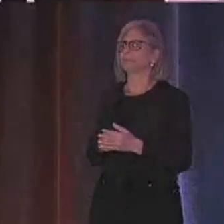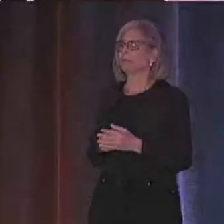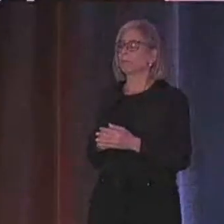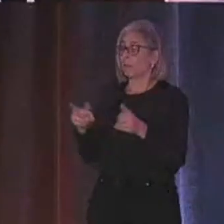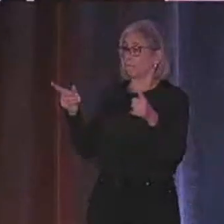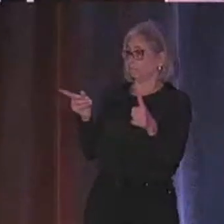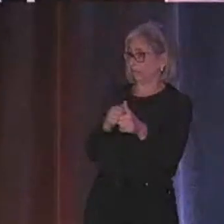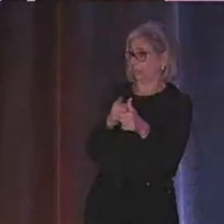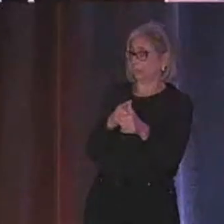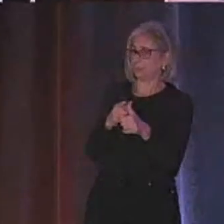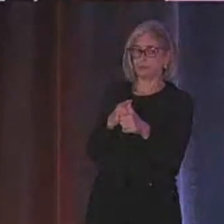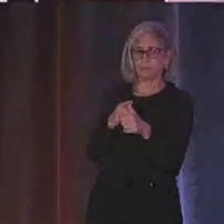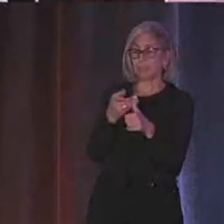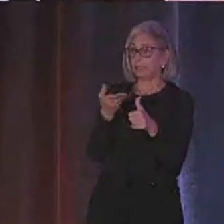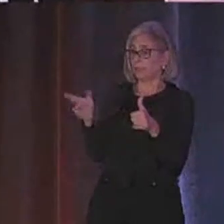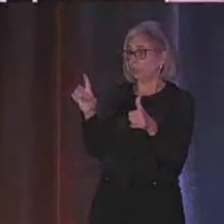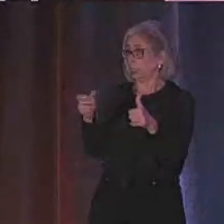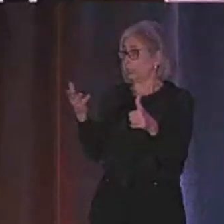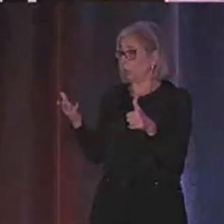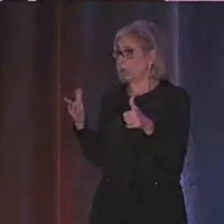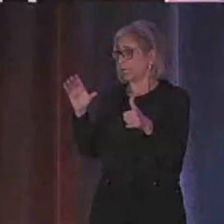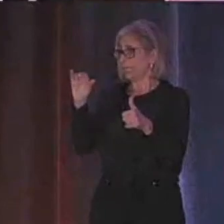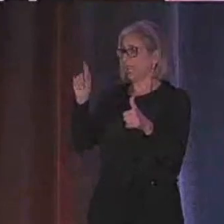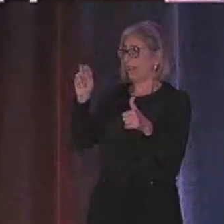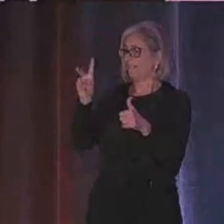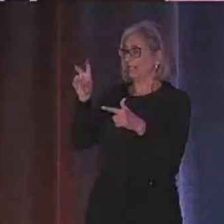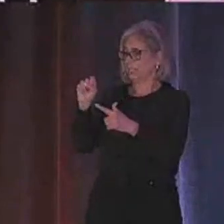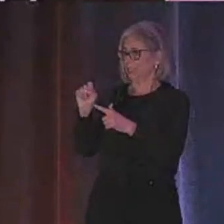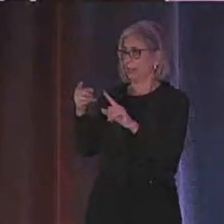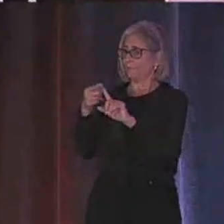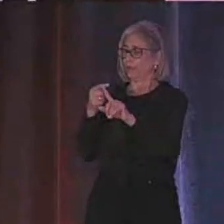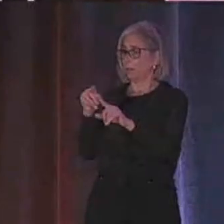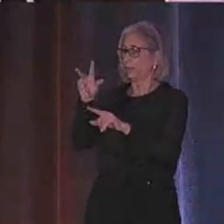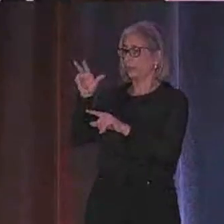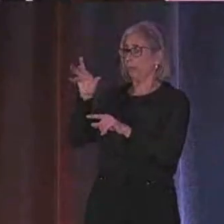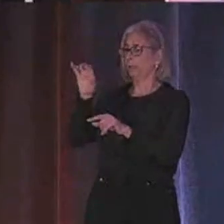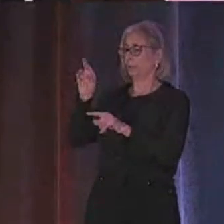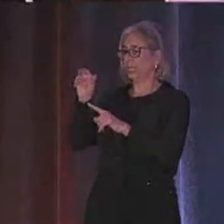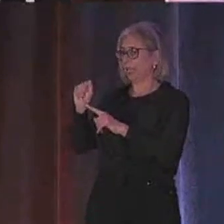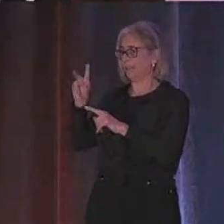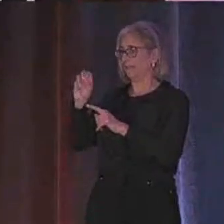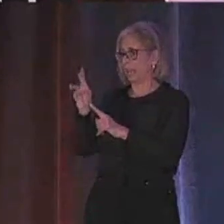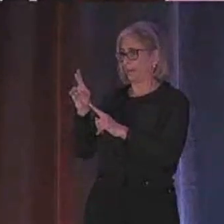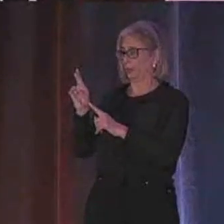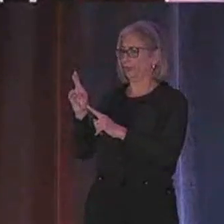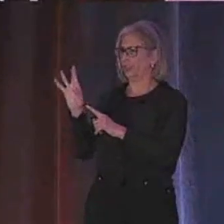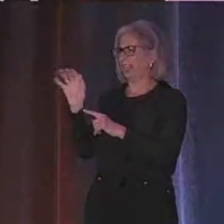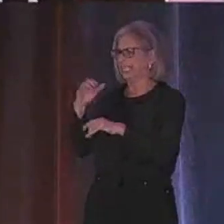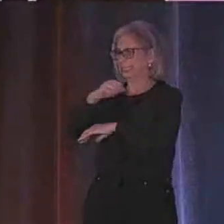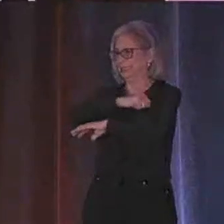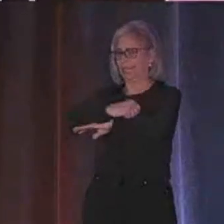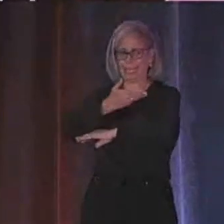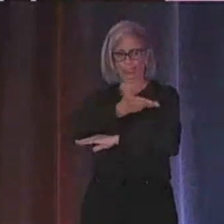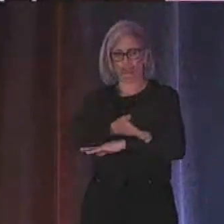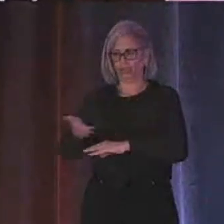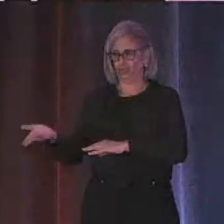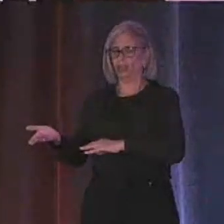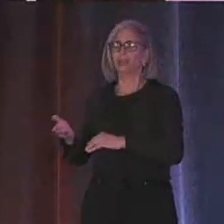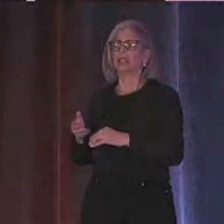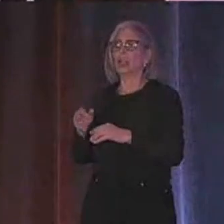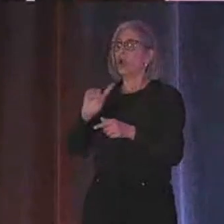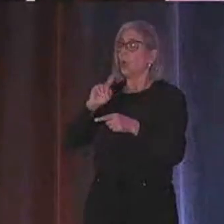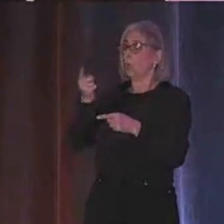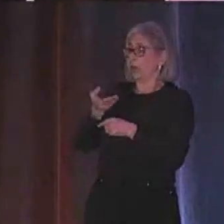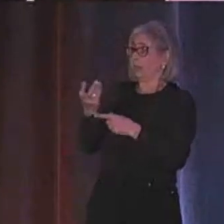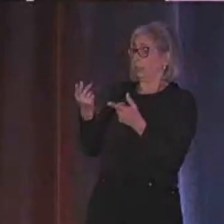So first thing we need is a canvas from React 3 Fiber. This you can think of like a stage, right? And one thing